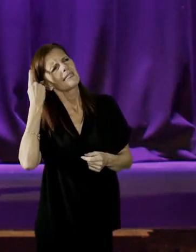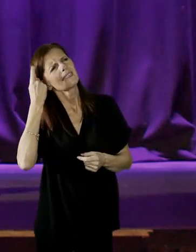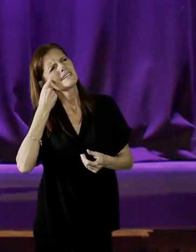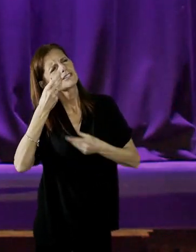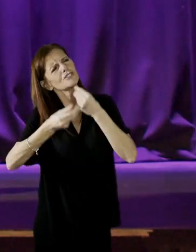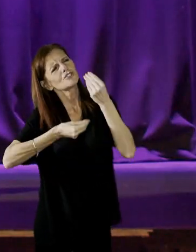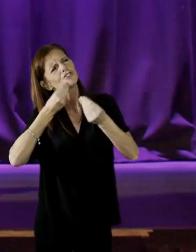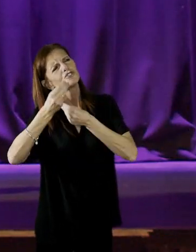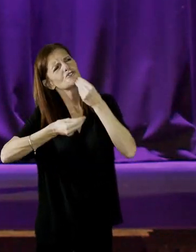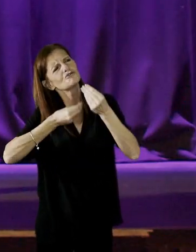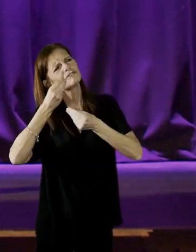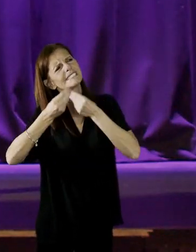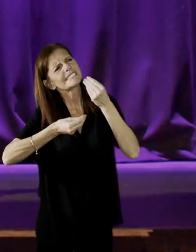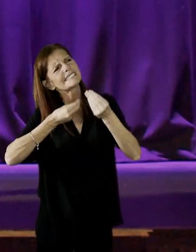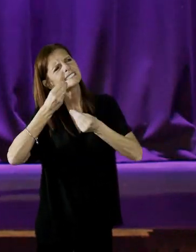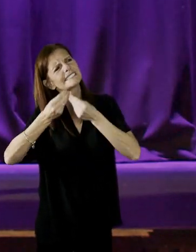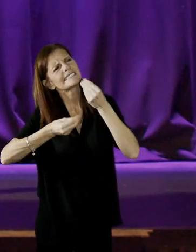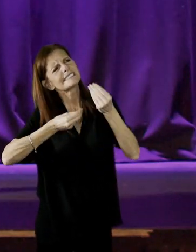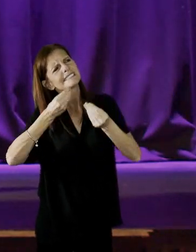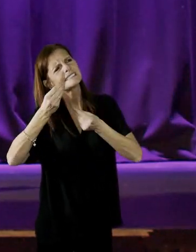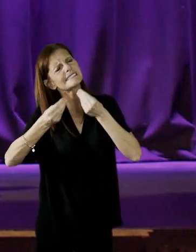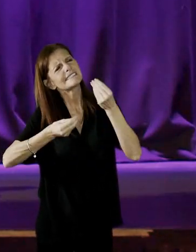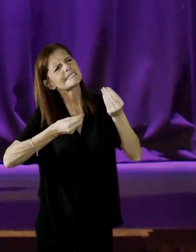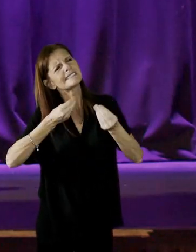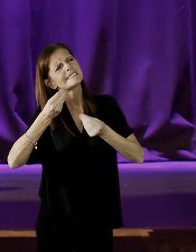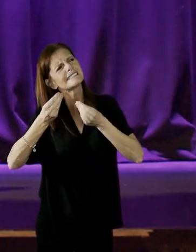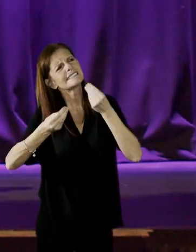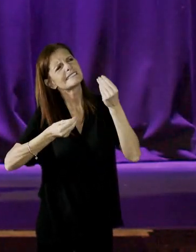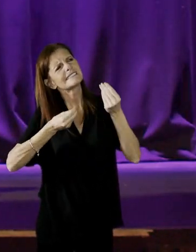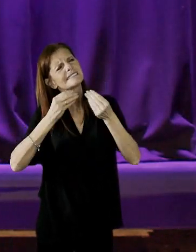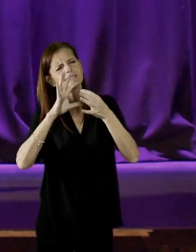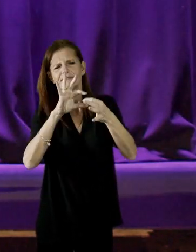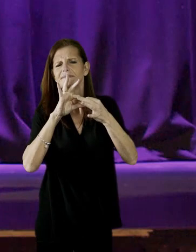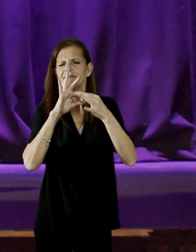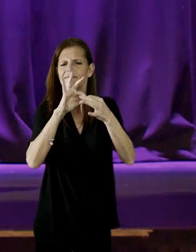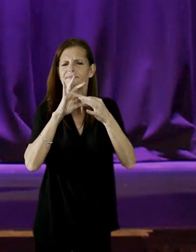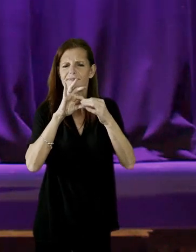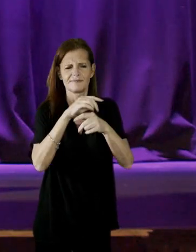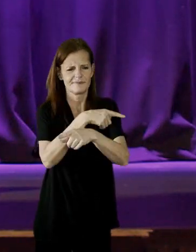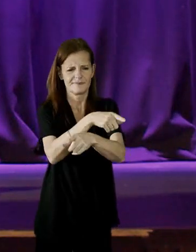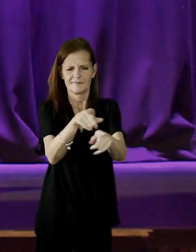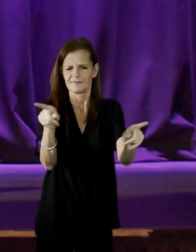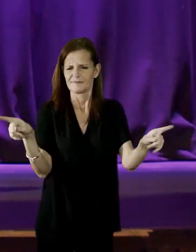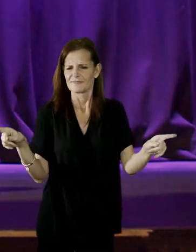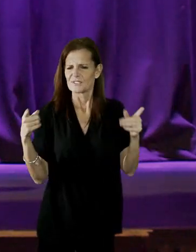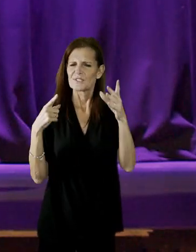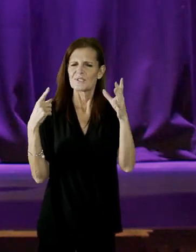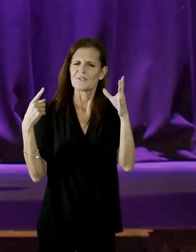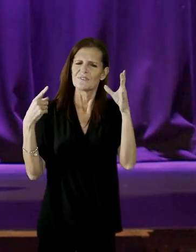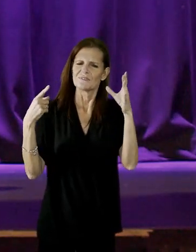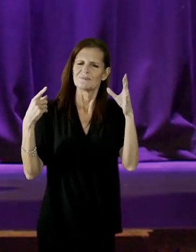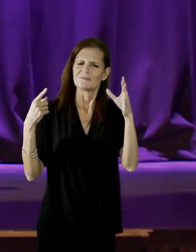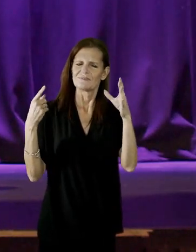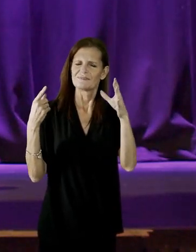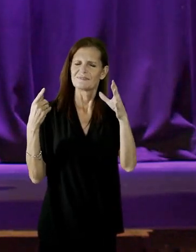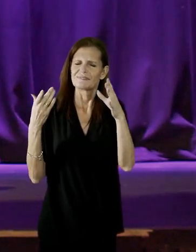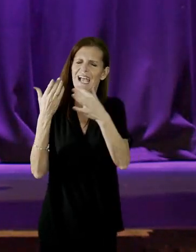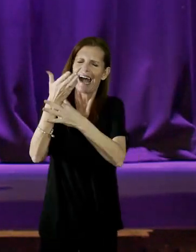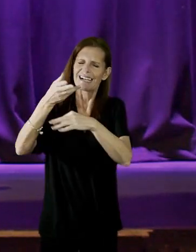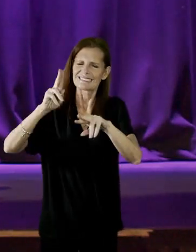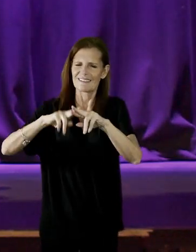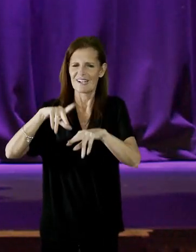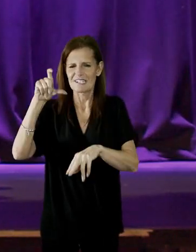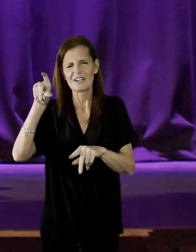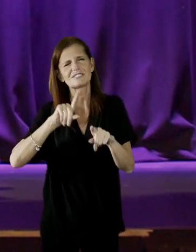sort of relatable to what the Access Fylde Coast are trying to do. And I was trying to think about the times where I felt